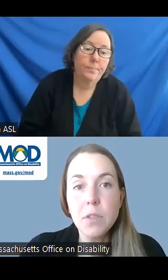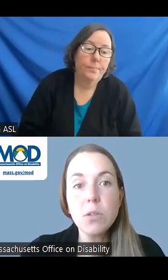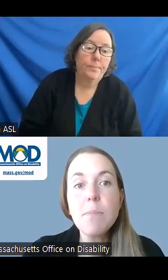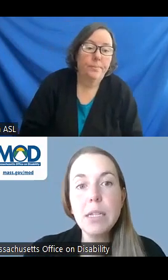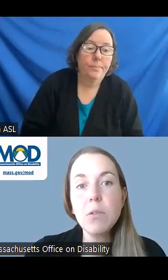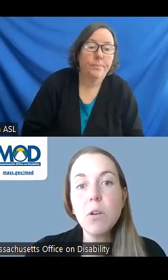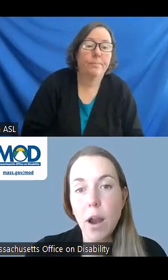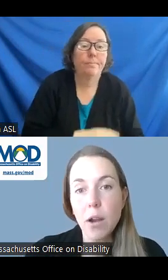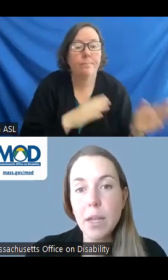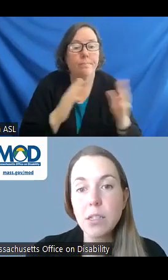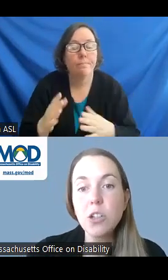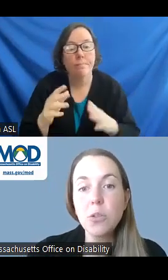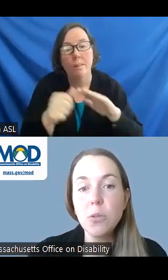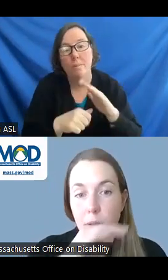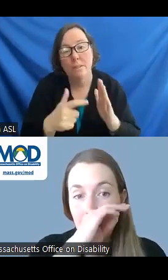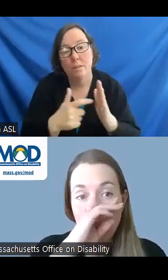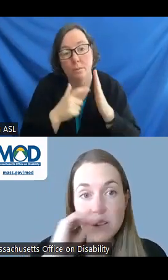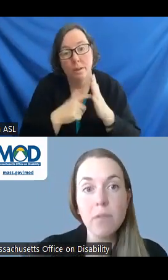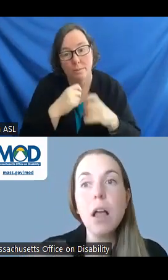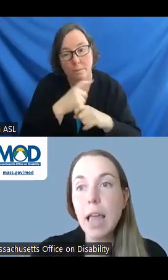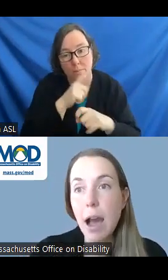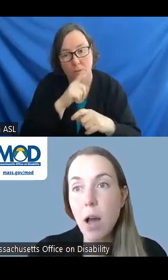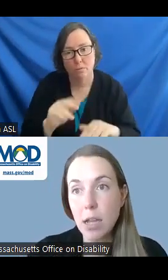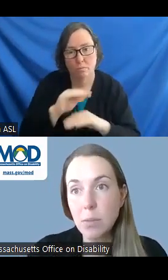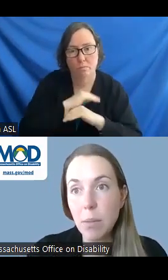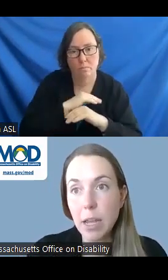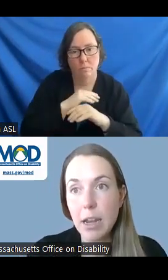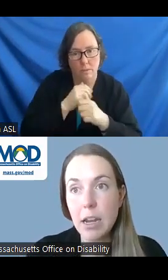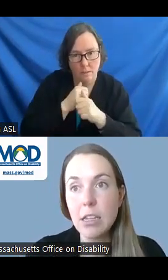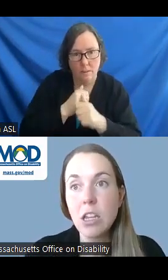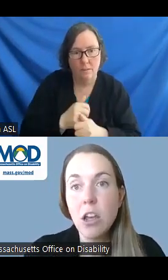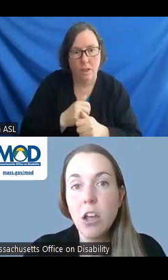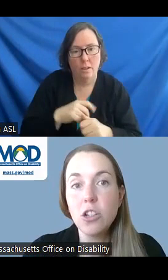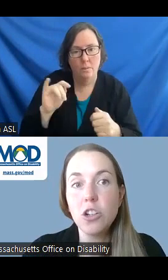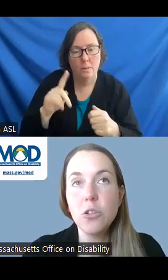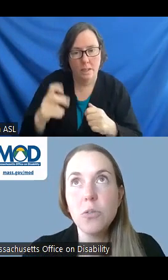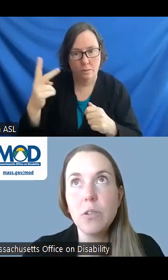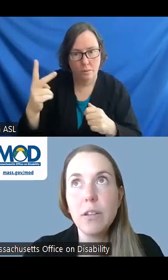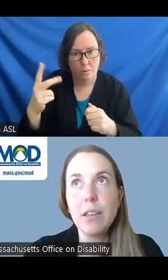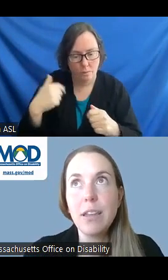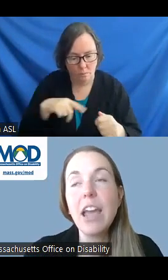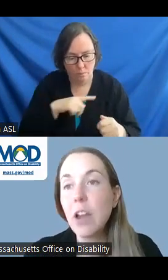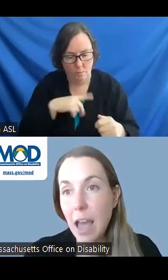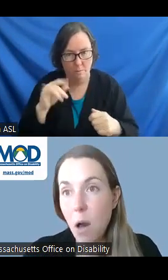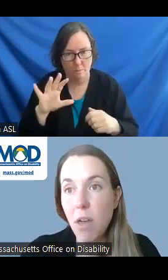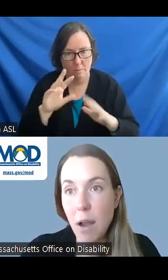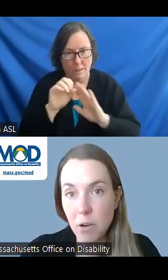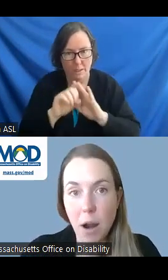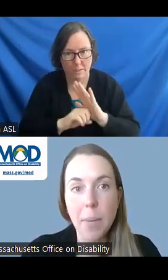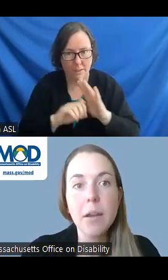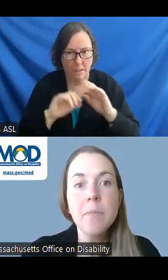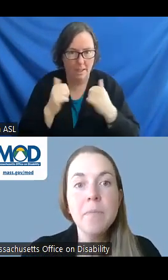So some basic requirements that sort of allow us as public entities to carry out